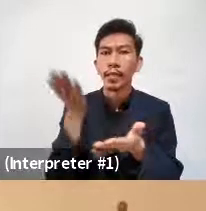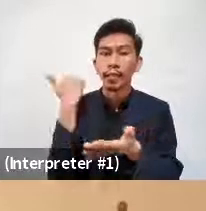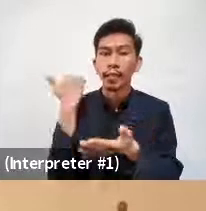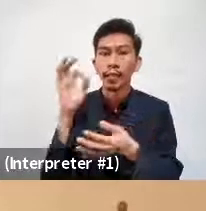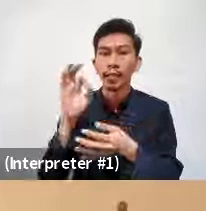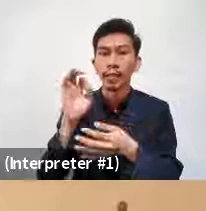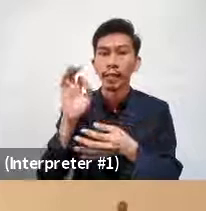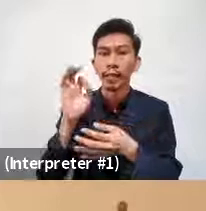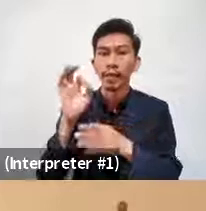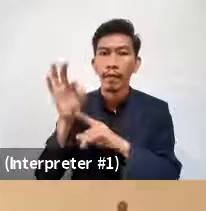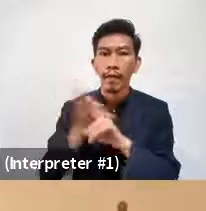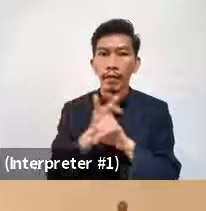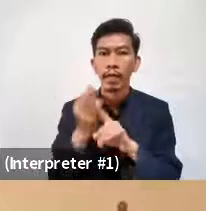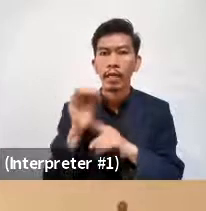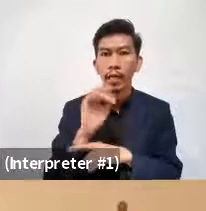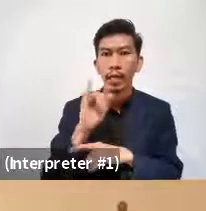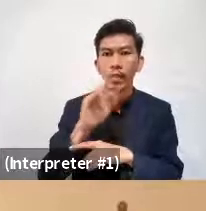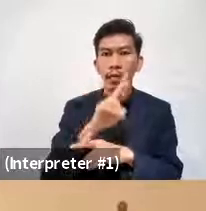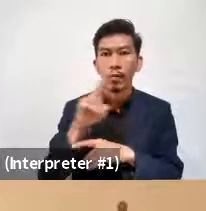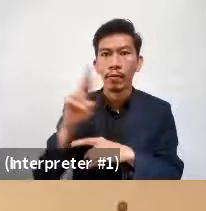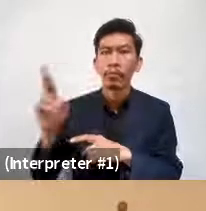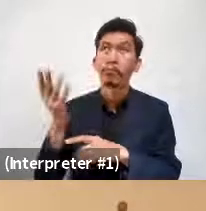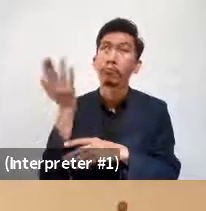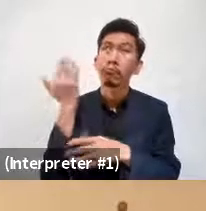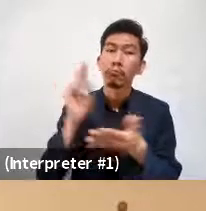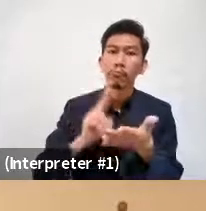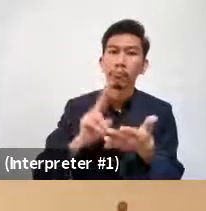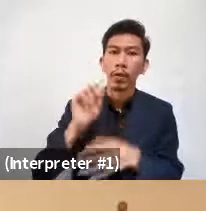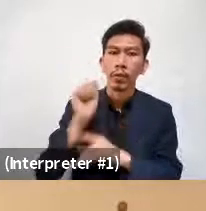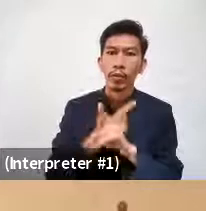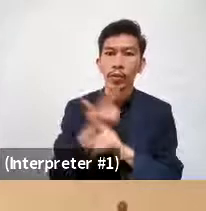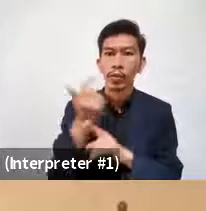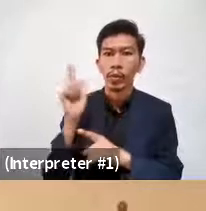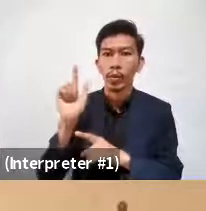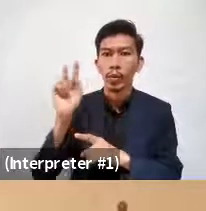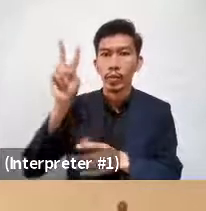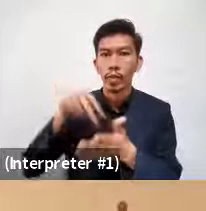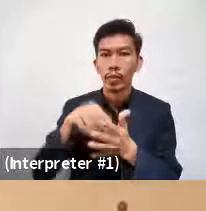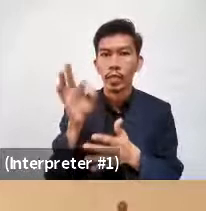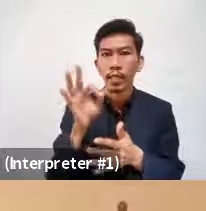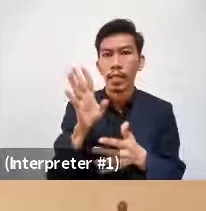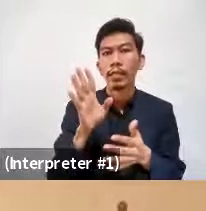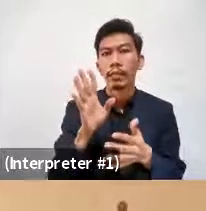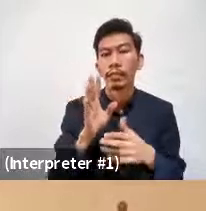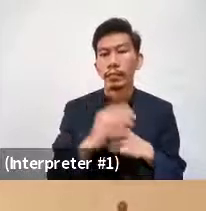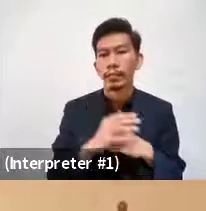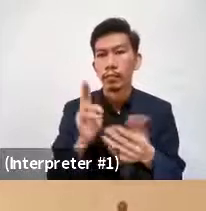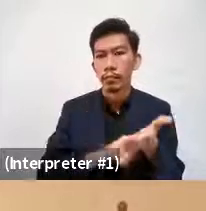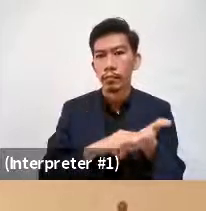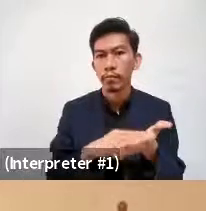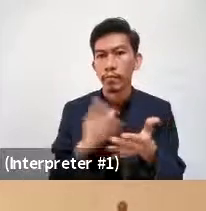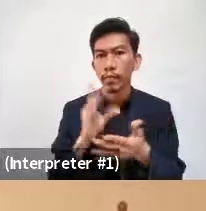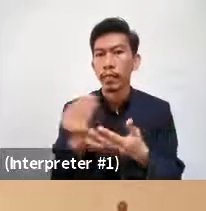signed in August 2019. And it was complemented by the signing of the Universal Healthcare